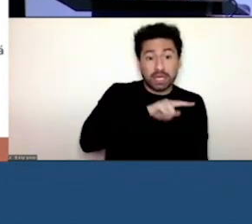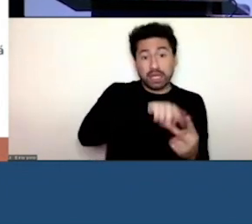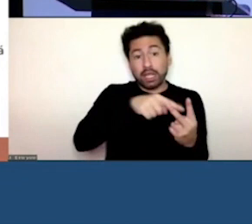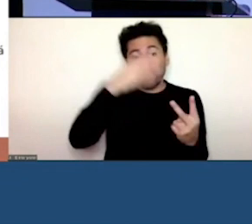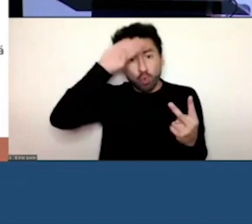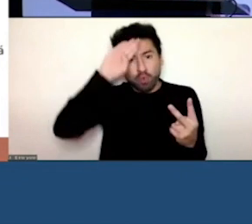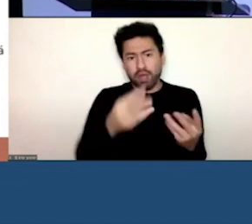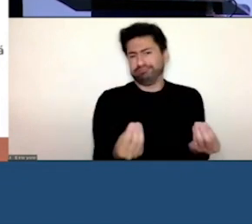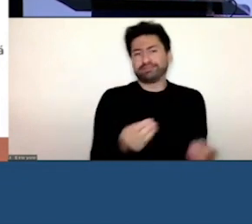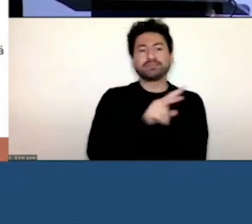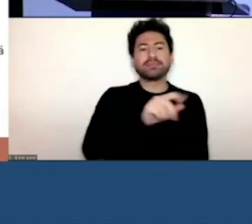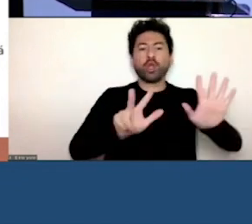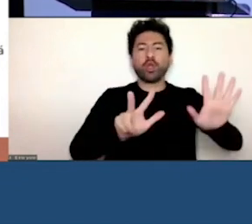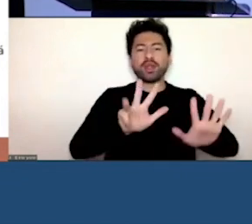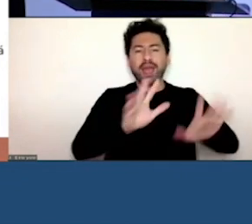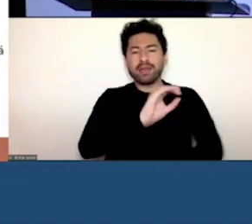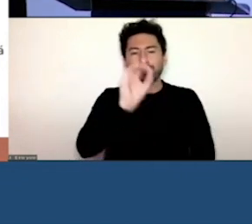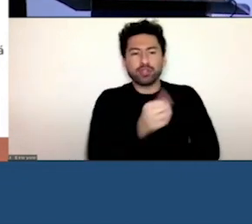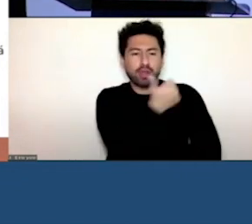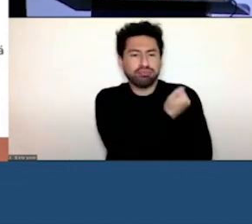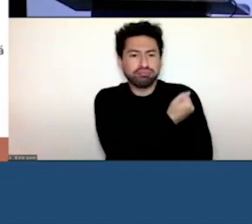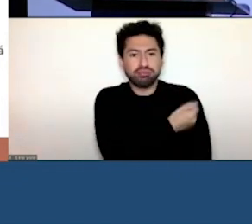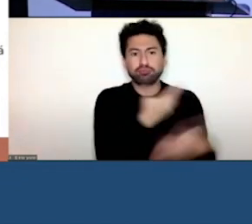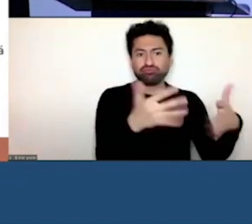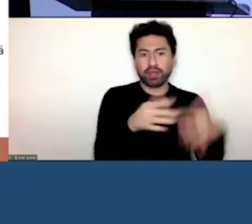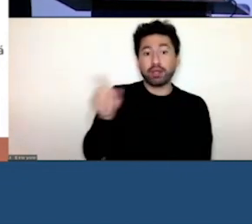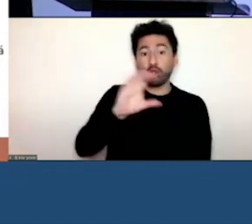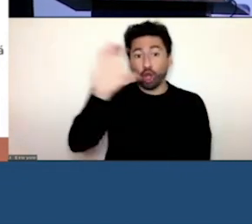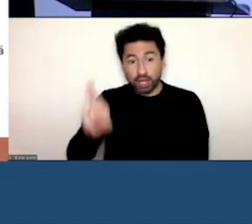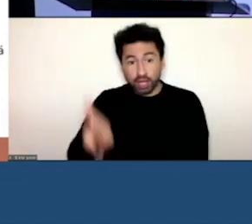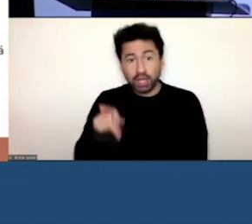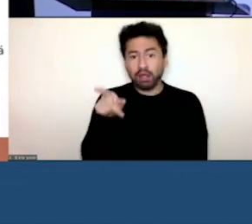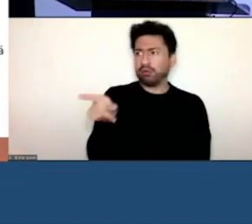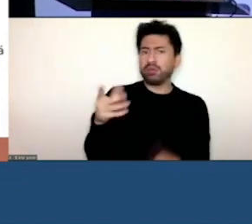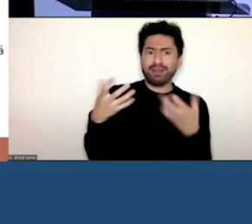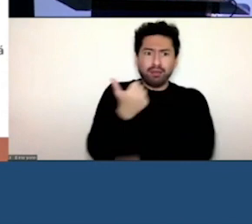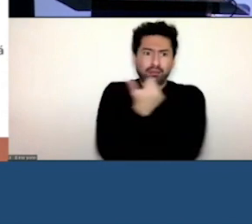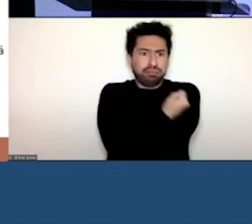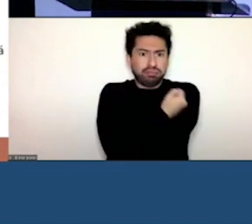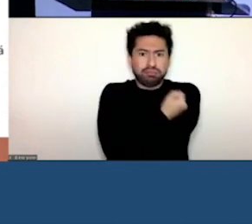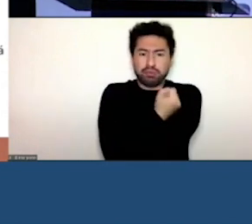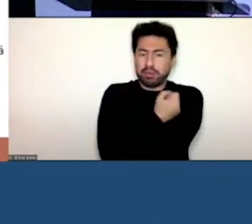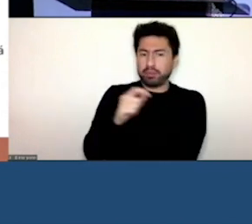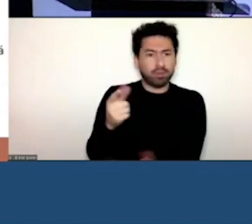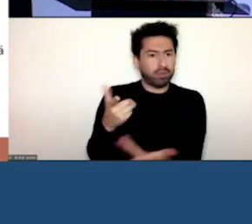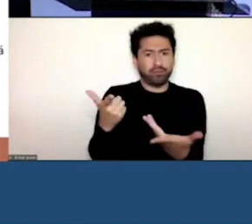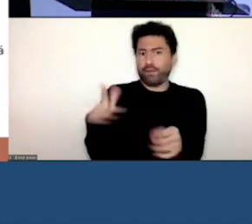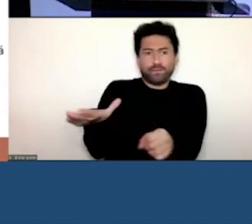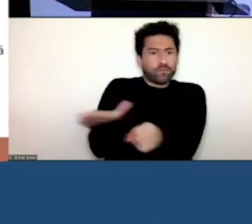Cuba, 89% of vaccination. Costa Rica at high levels of vaccination with